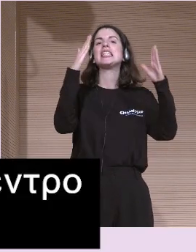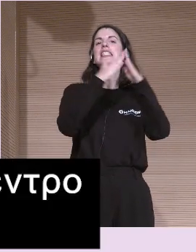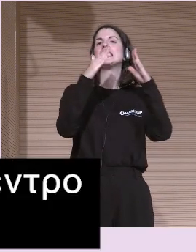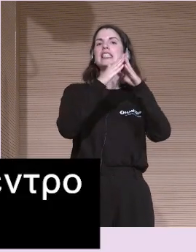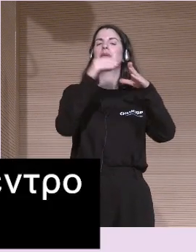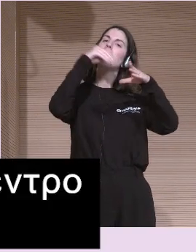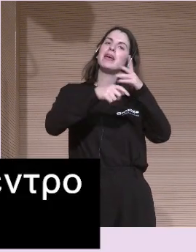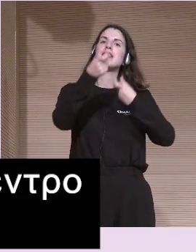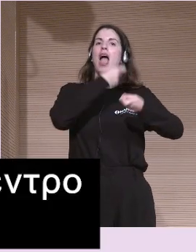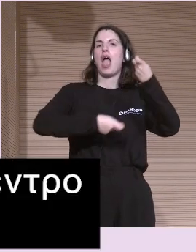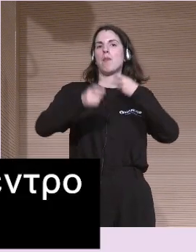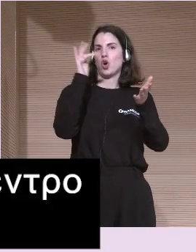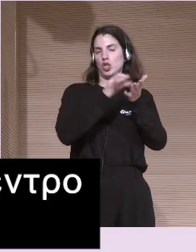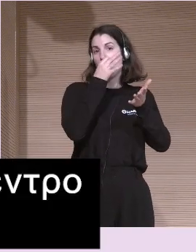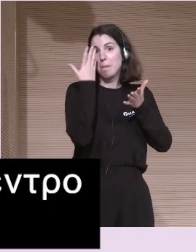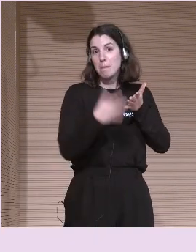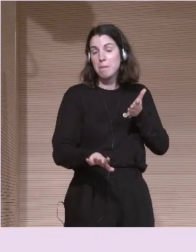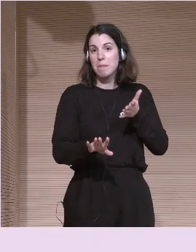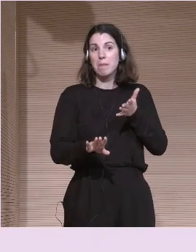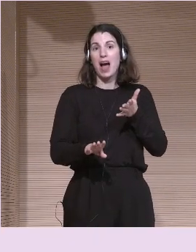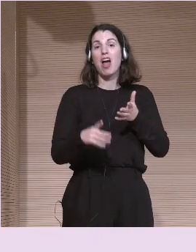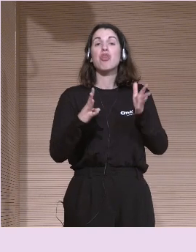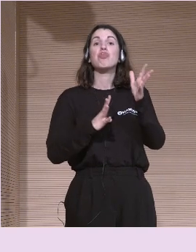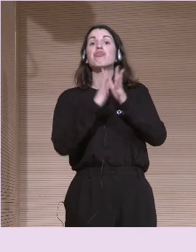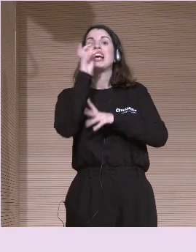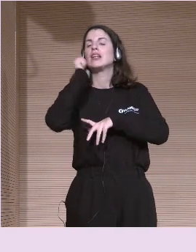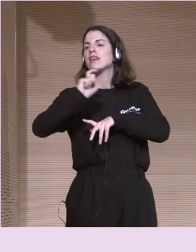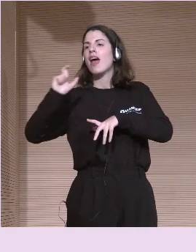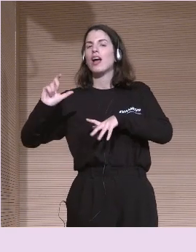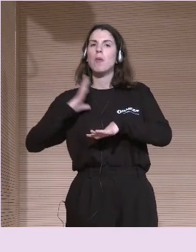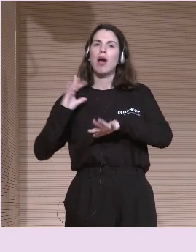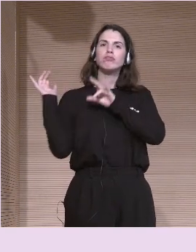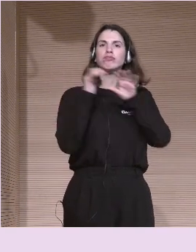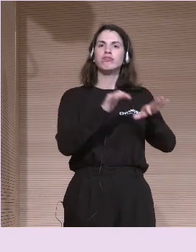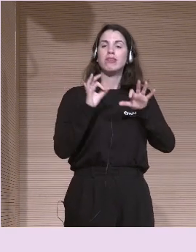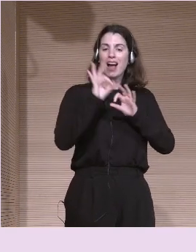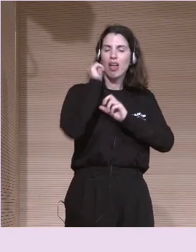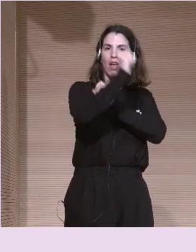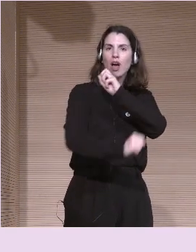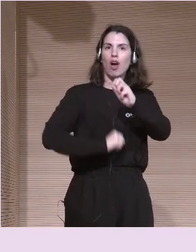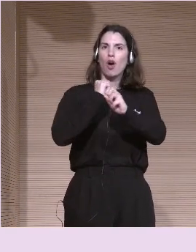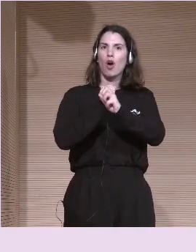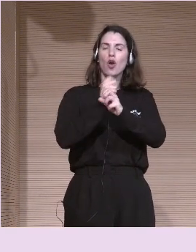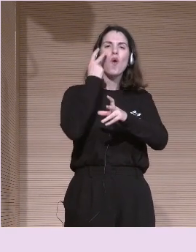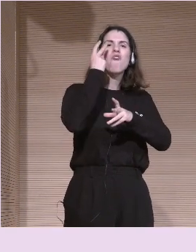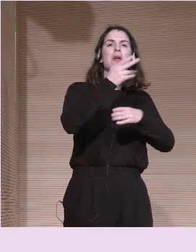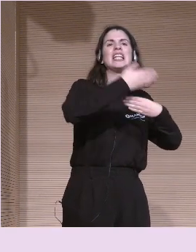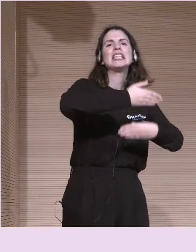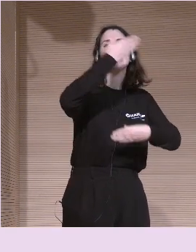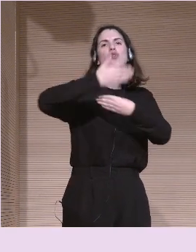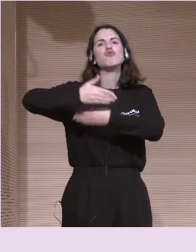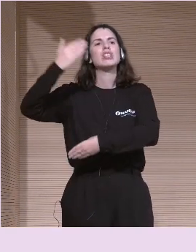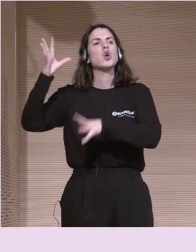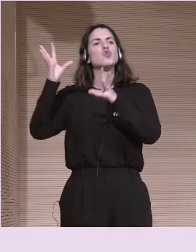million people go through the shopping centre each year. It's really busy. These two bits of the Berlin Wall are our kind of front door. They're on loan to us. And you can see